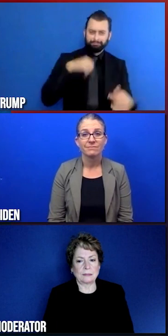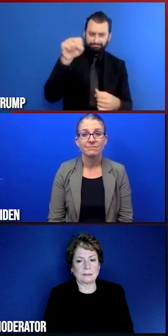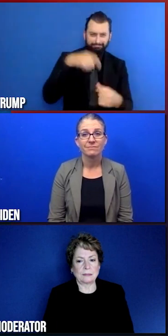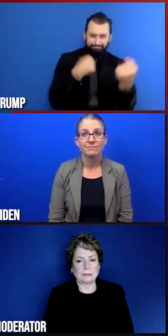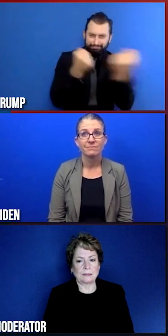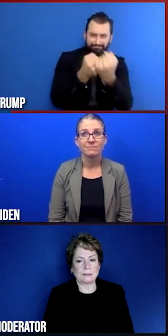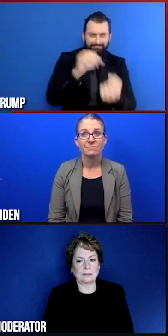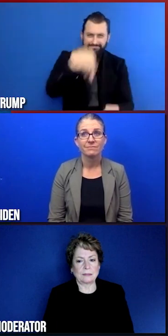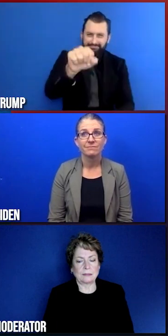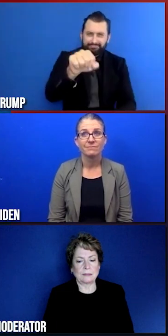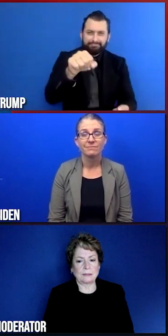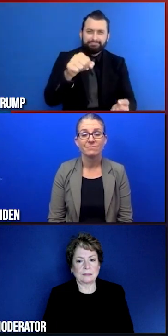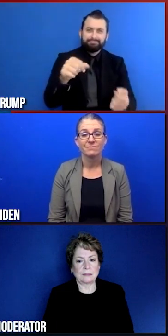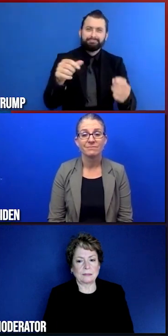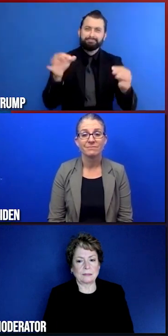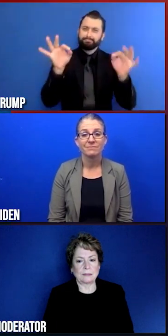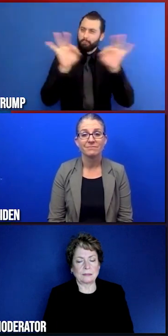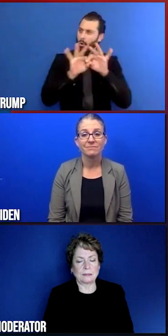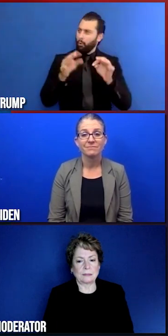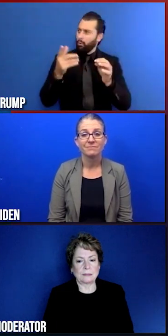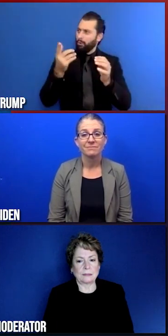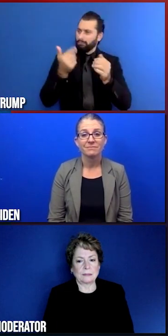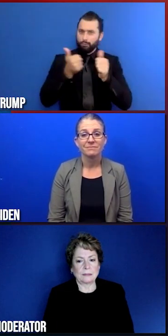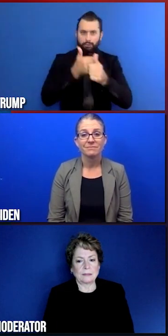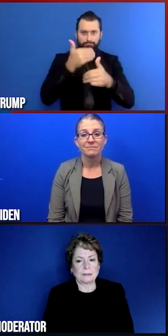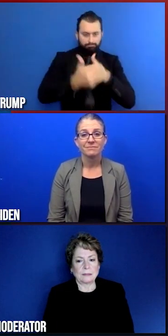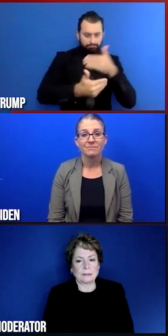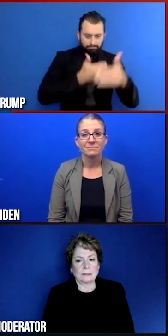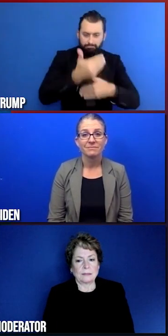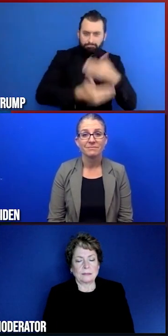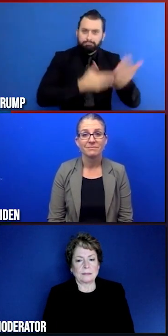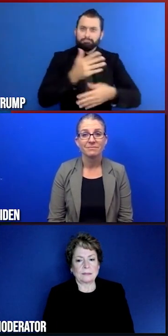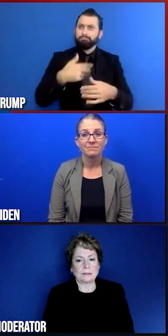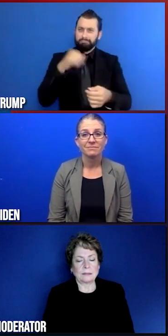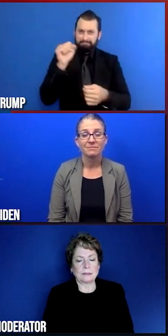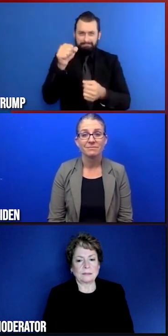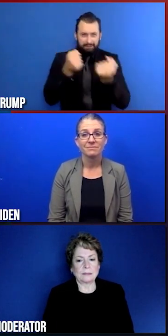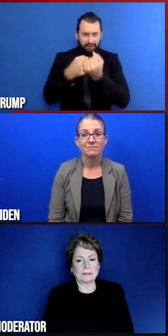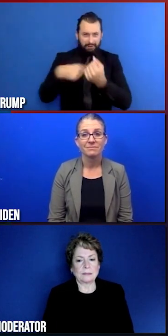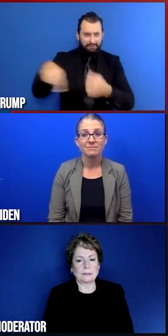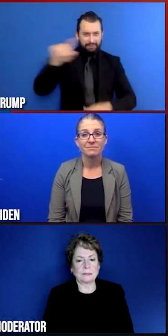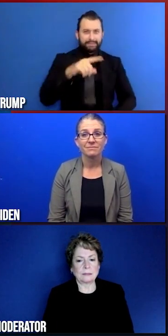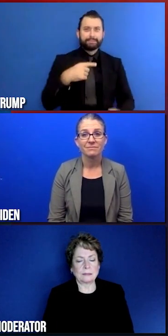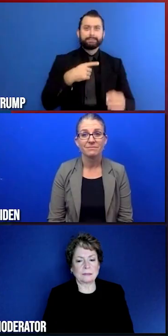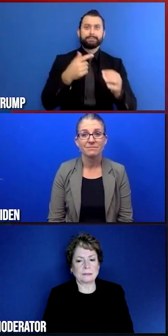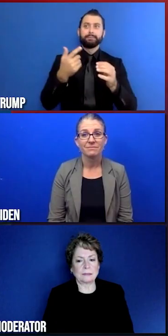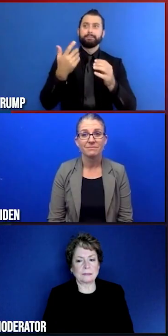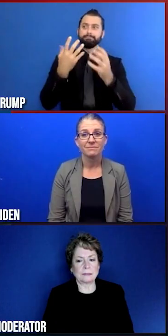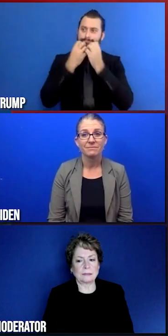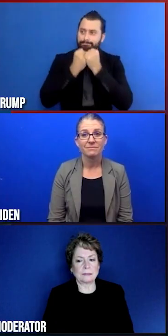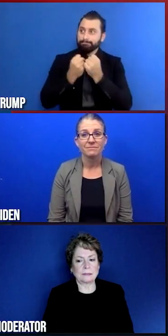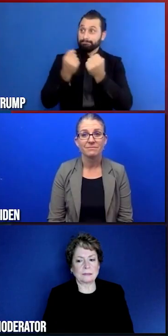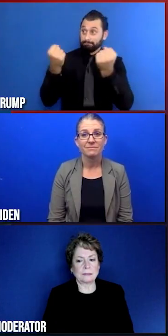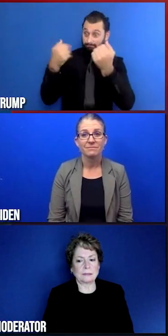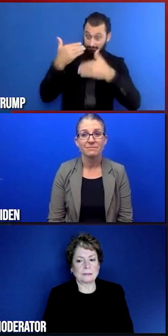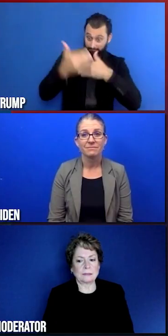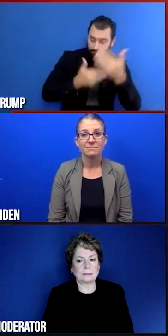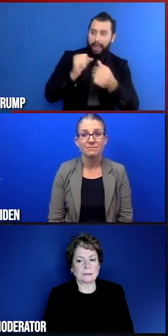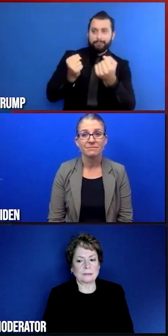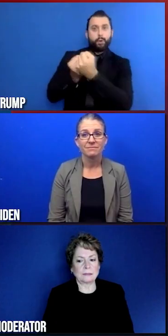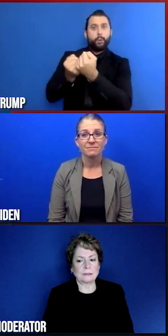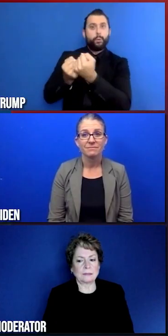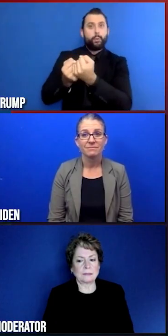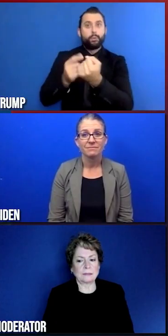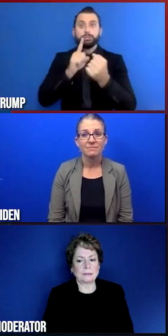can't do it. This was a way of taking care of them. This was a way of spending on things that had nothing to do with COVID, as per your question. But it